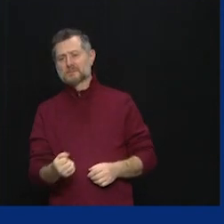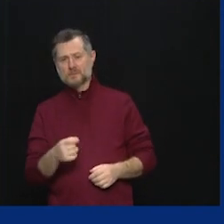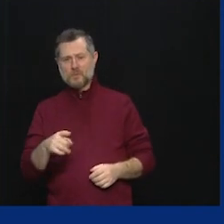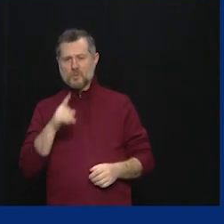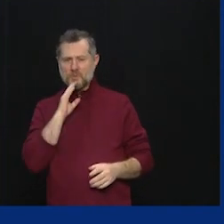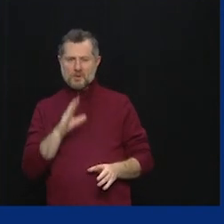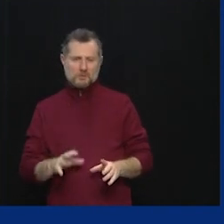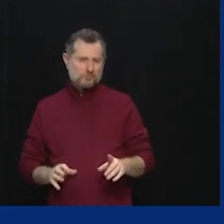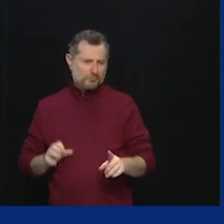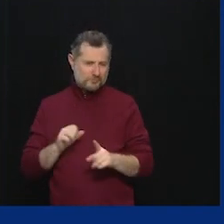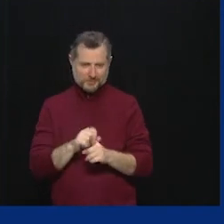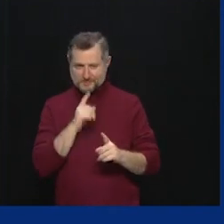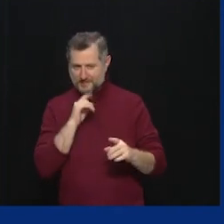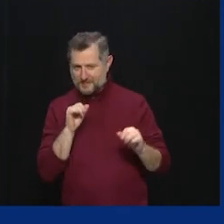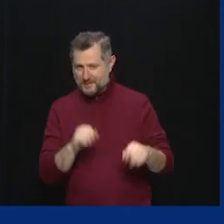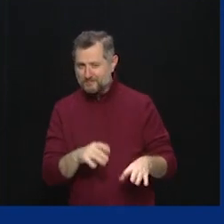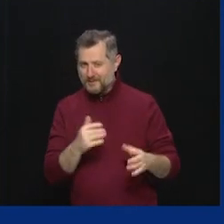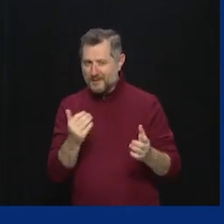now with this season.